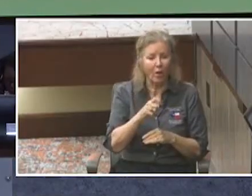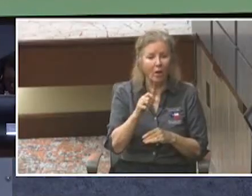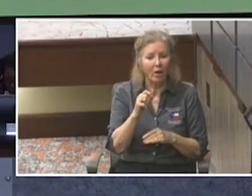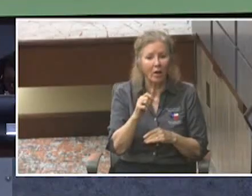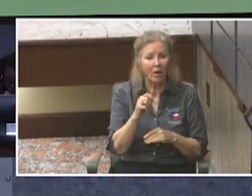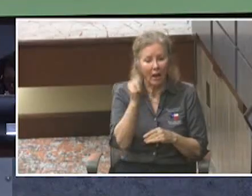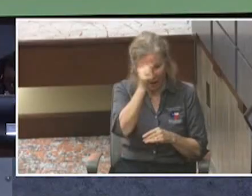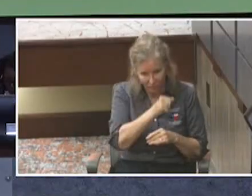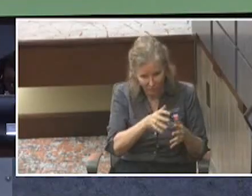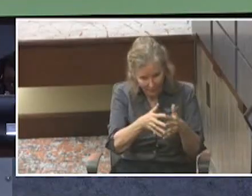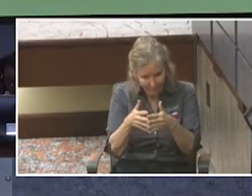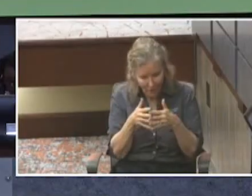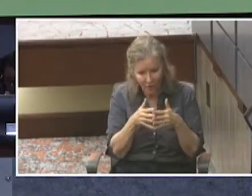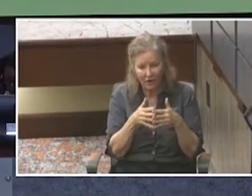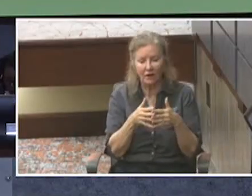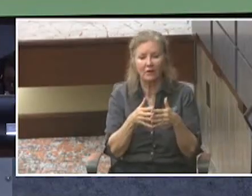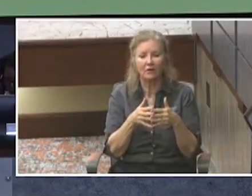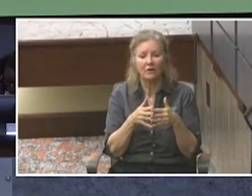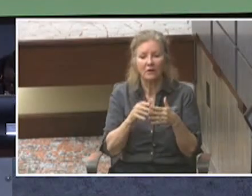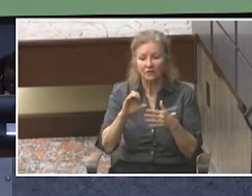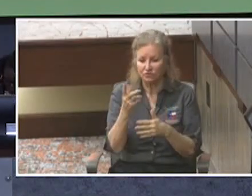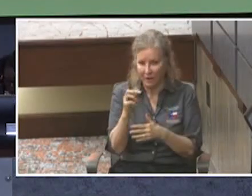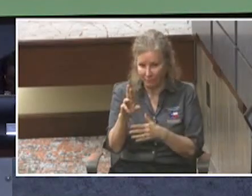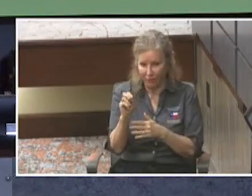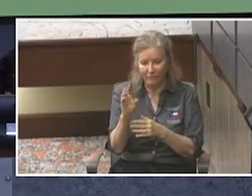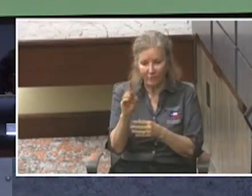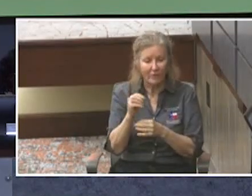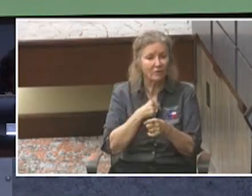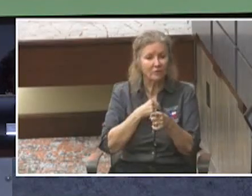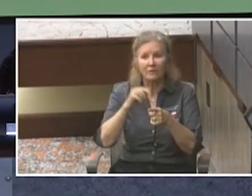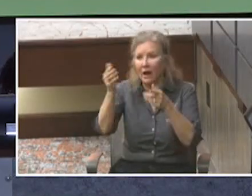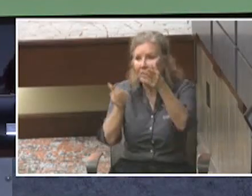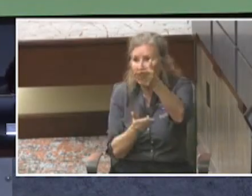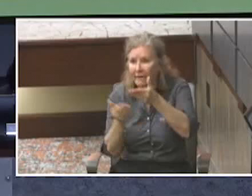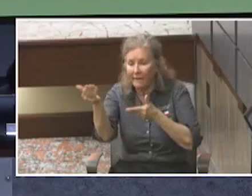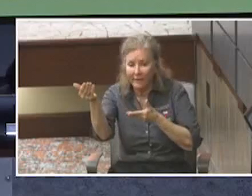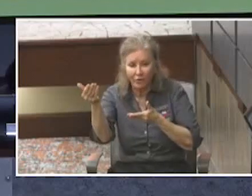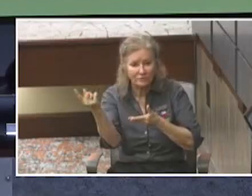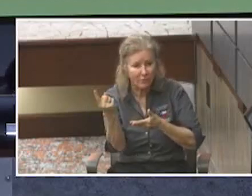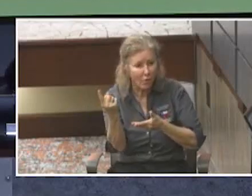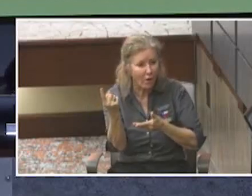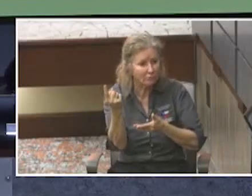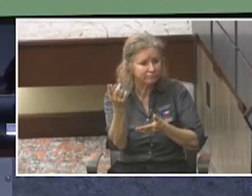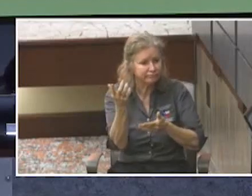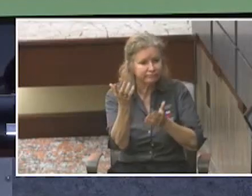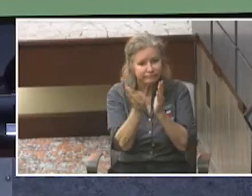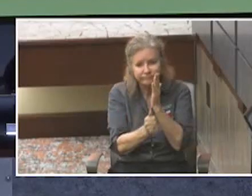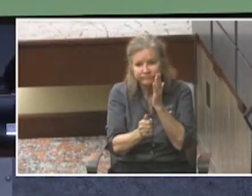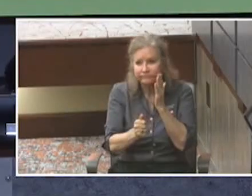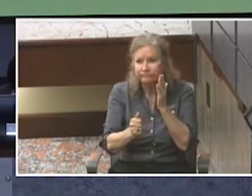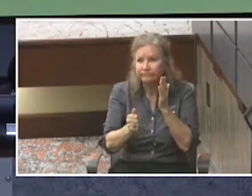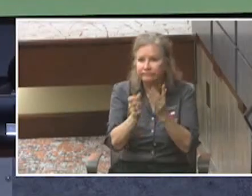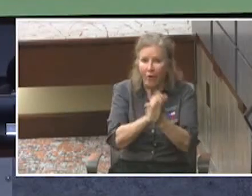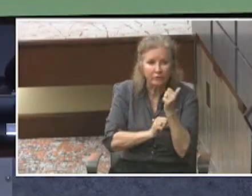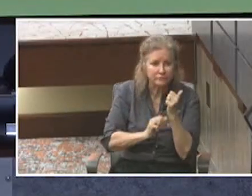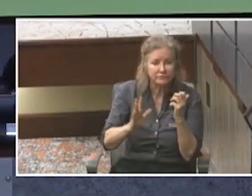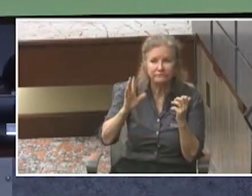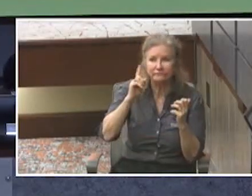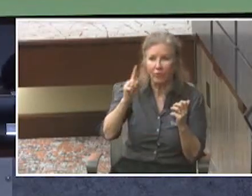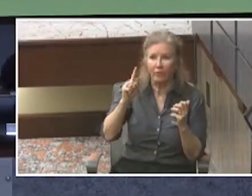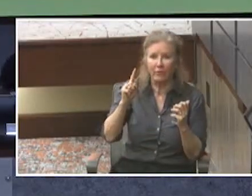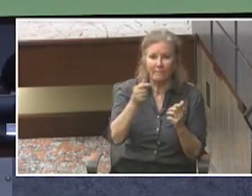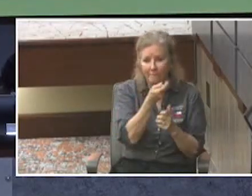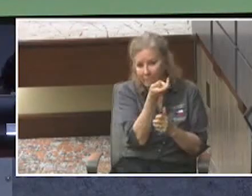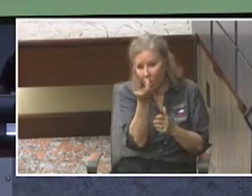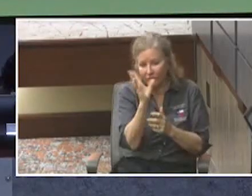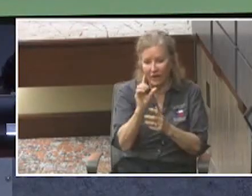get a artist to come in that would be multi-generational to attract that portion of our community as well.